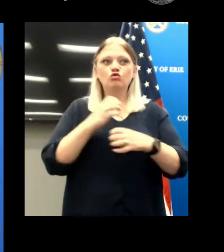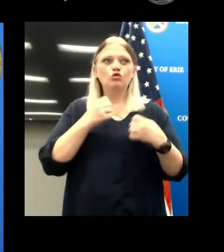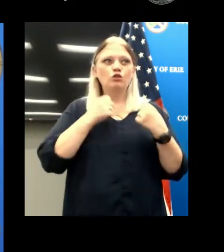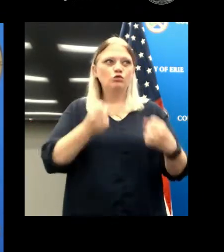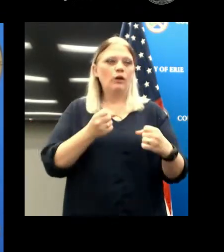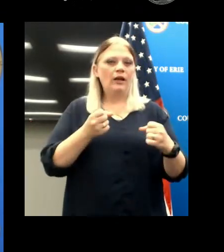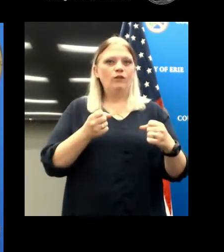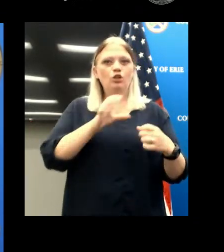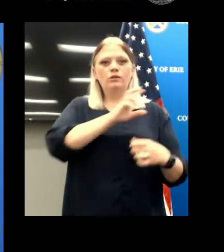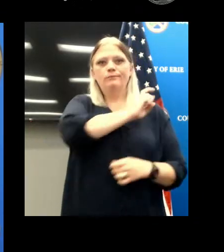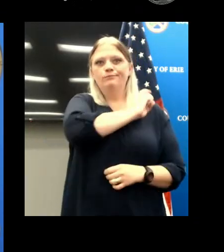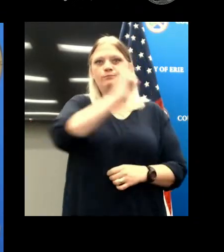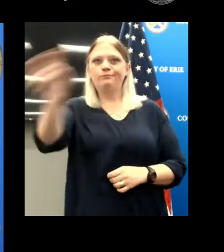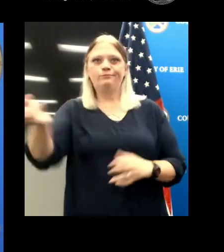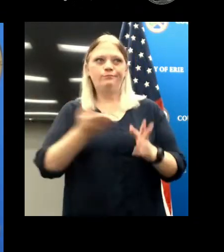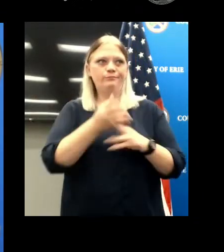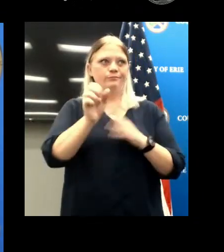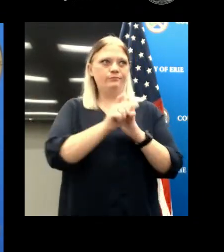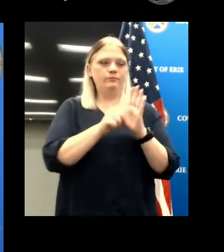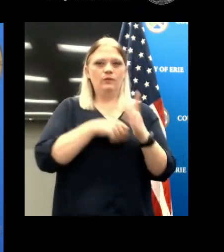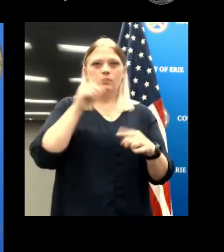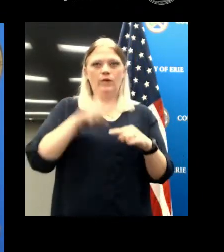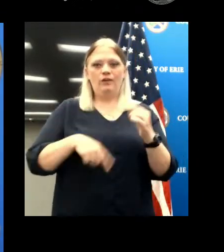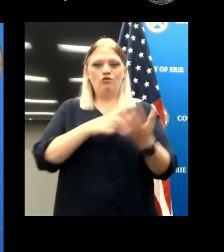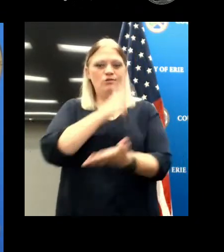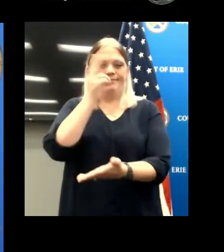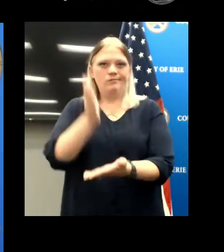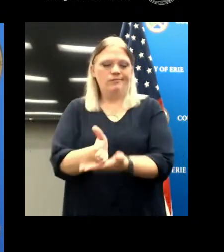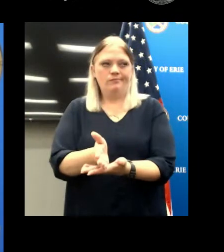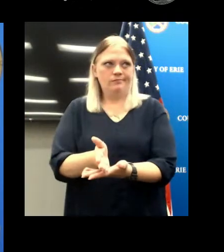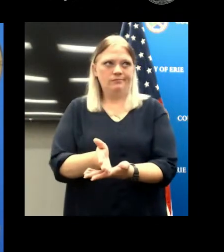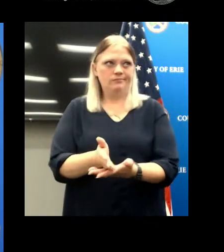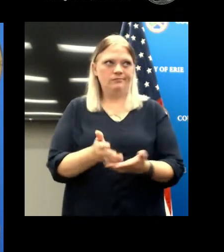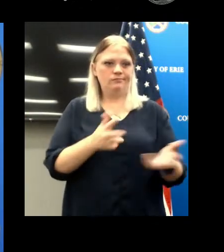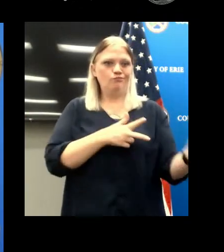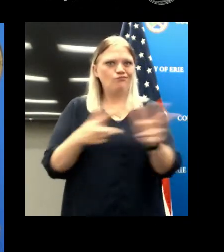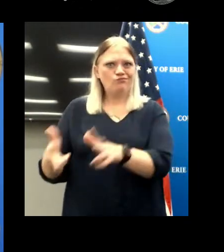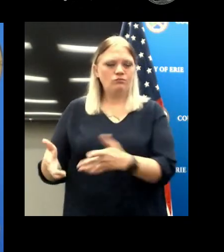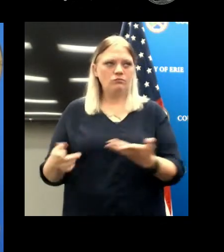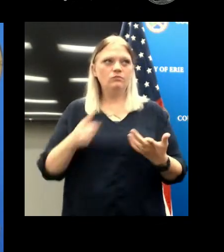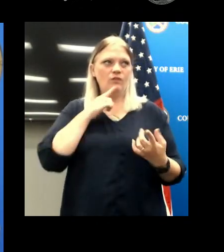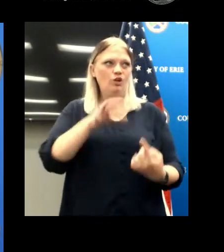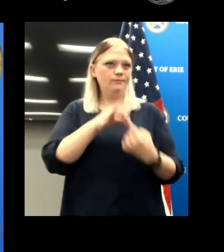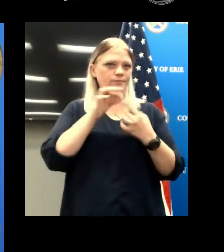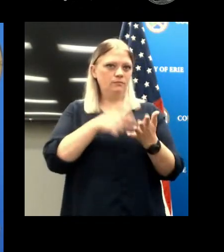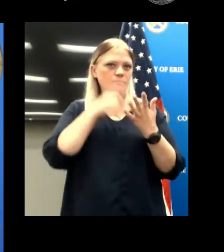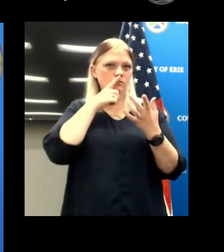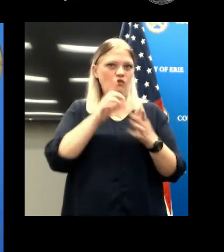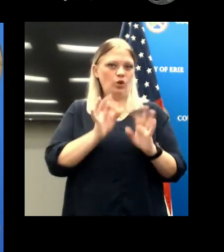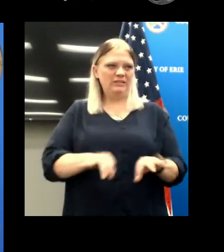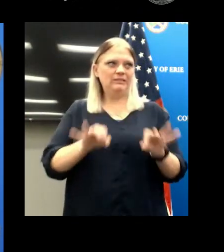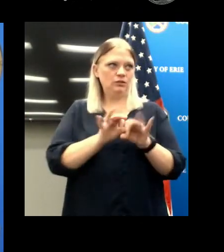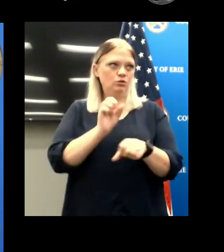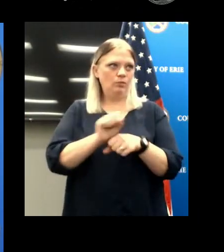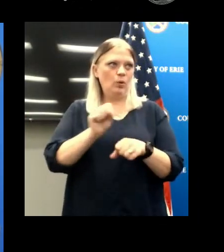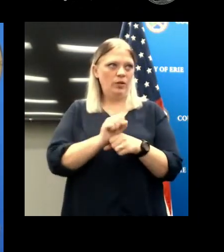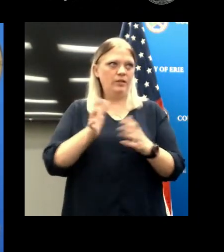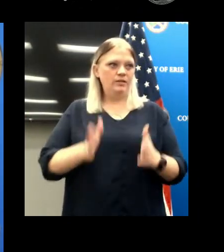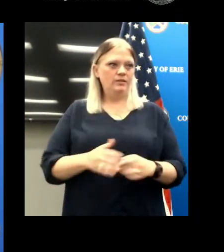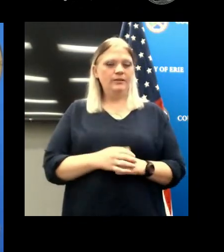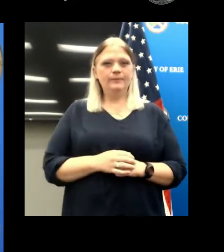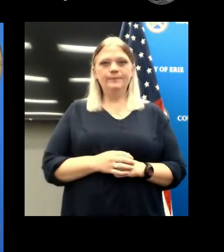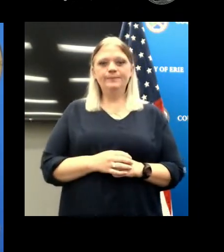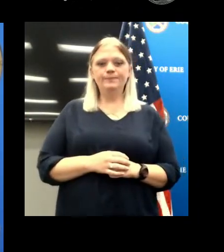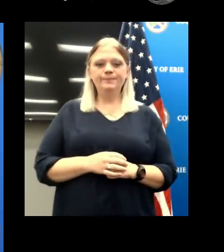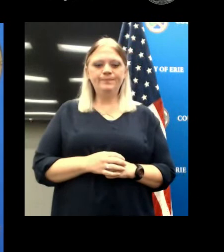with loads and so forth. We couldn't just stop truck drivers and things like that. There are exemptions for essential employees, though they are